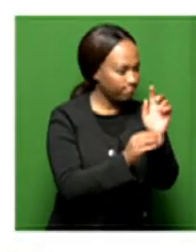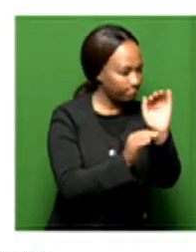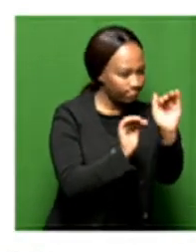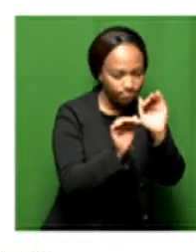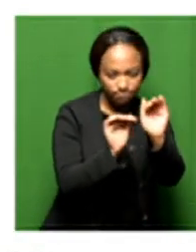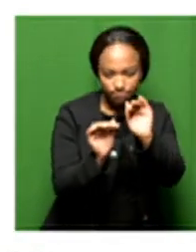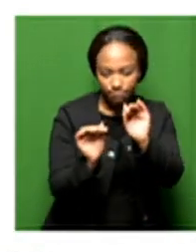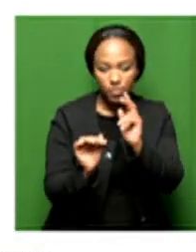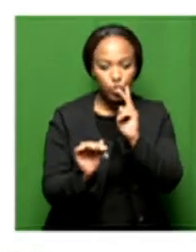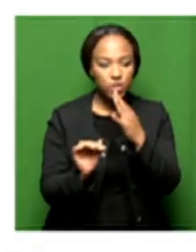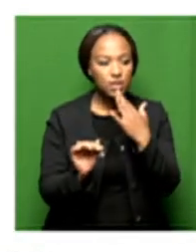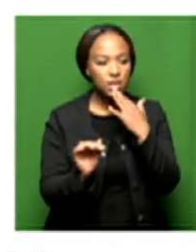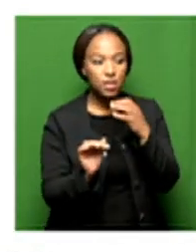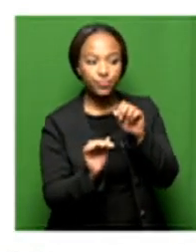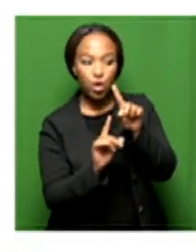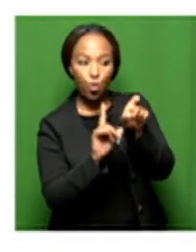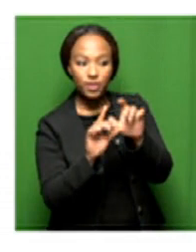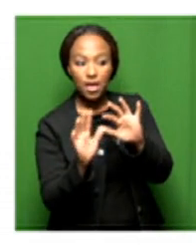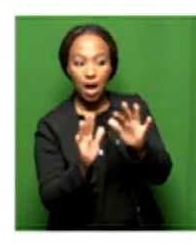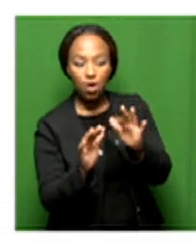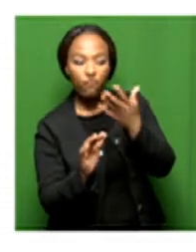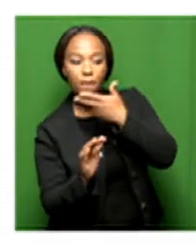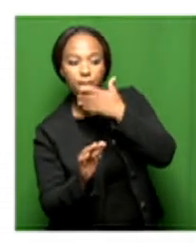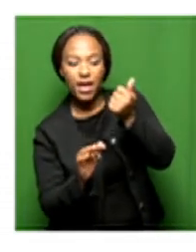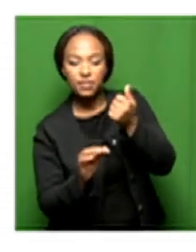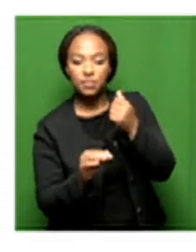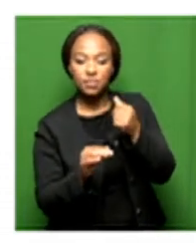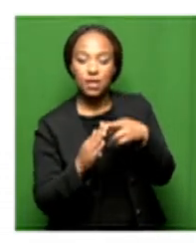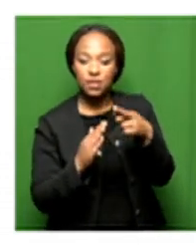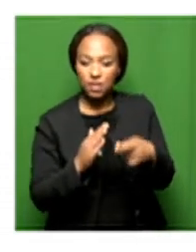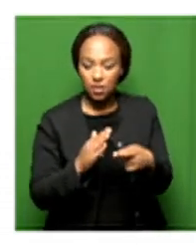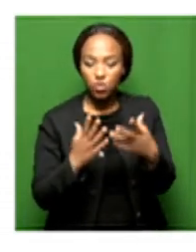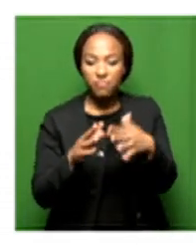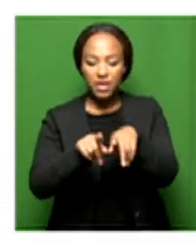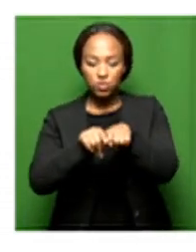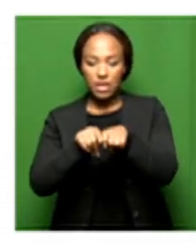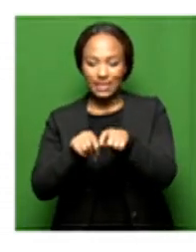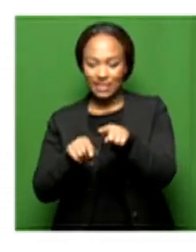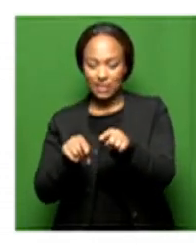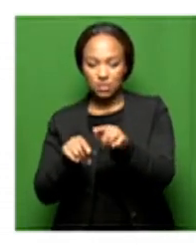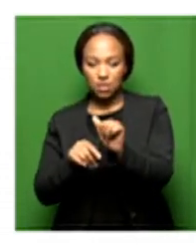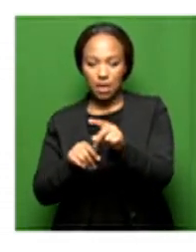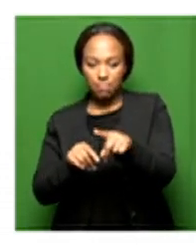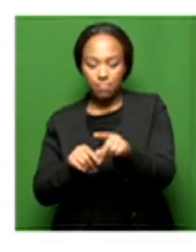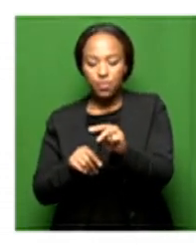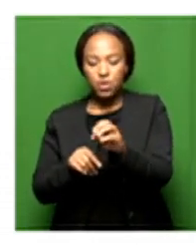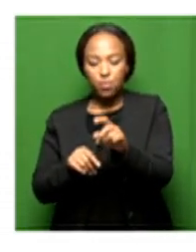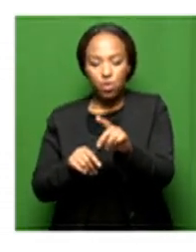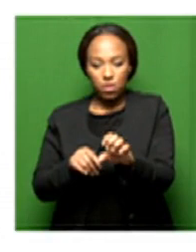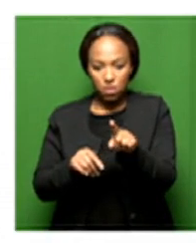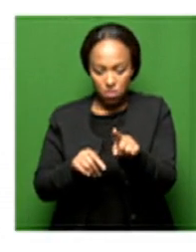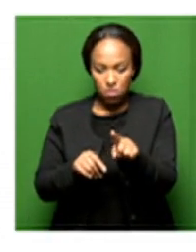see how we should ask the questions to get the best results. We also tested the model with quite a few